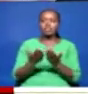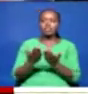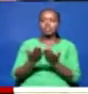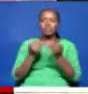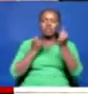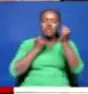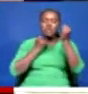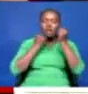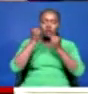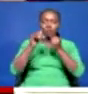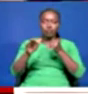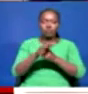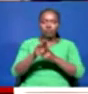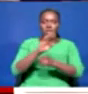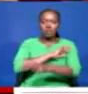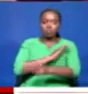full capacity.